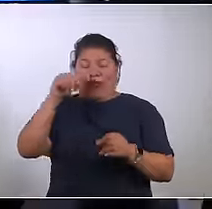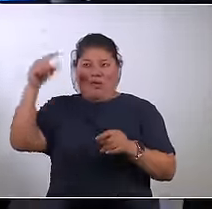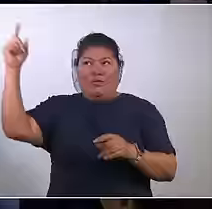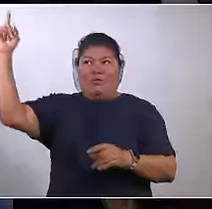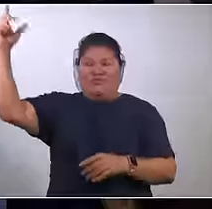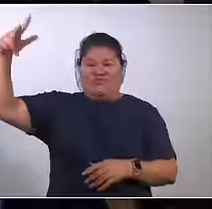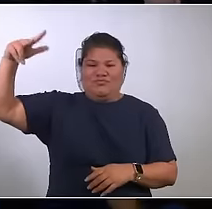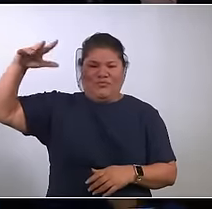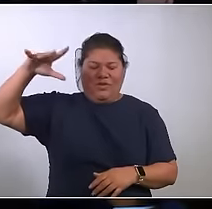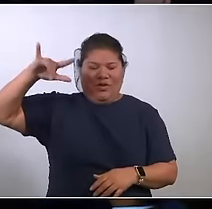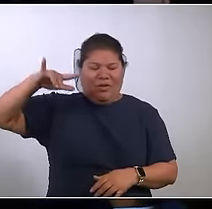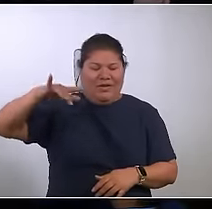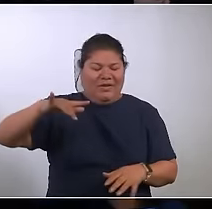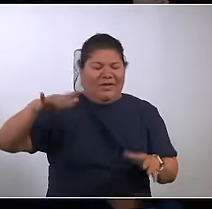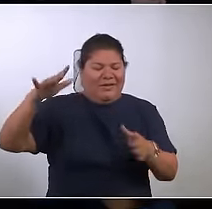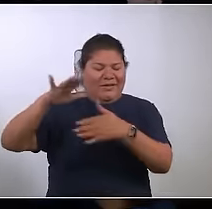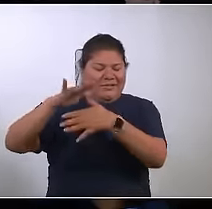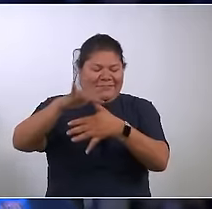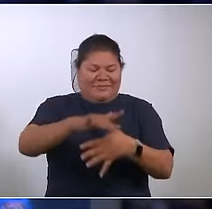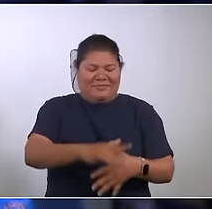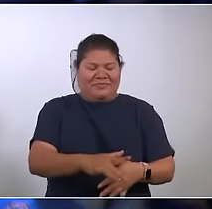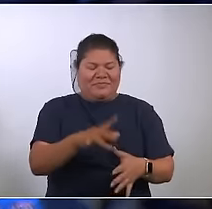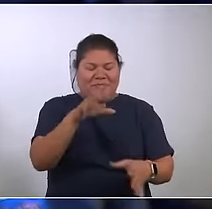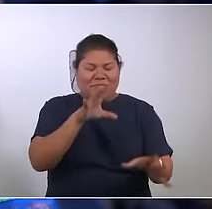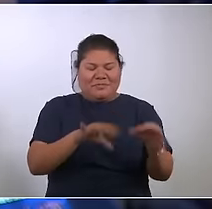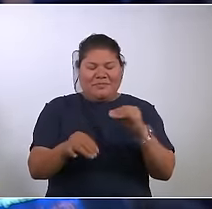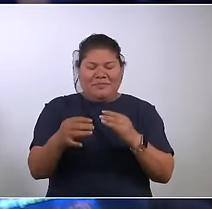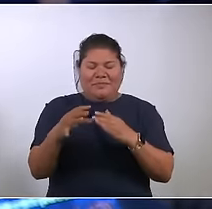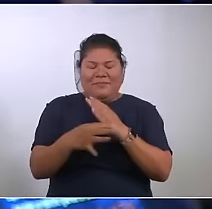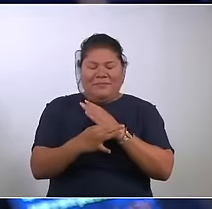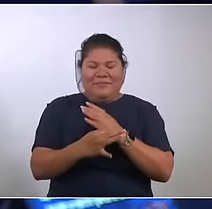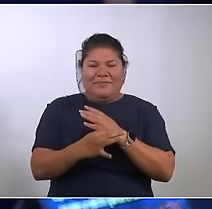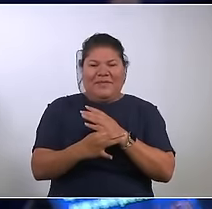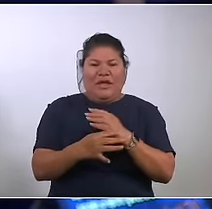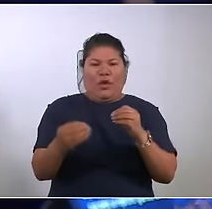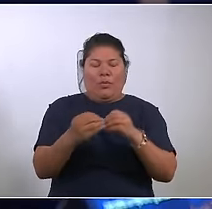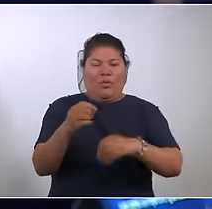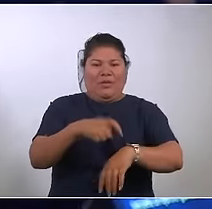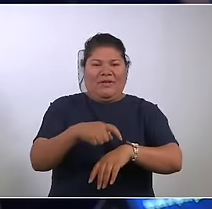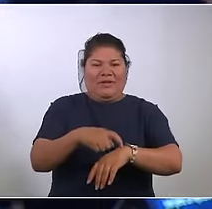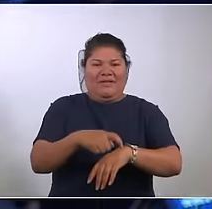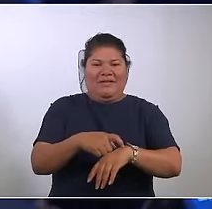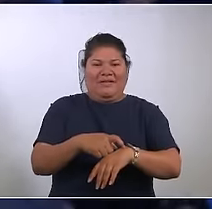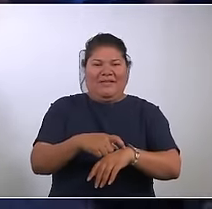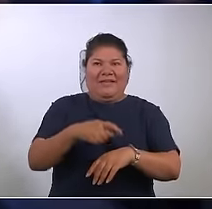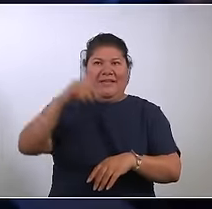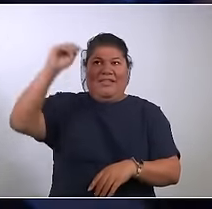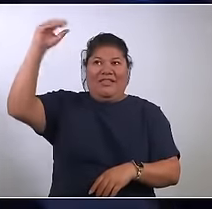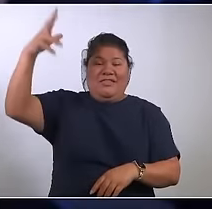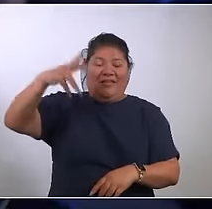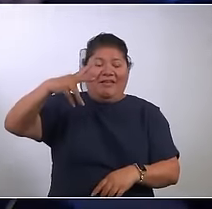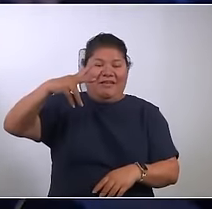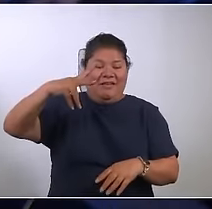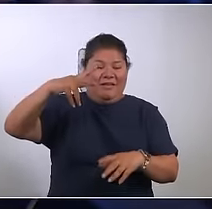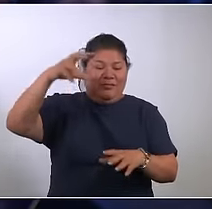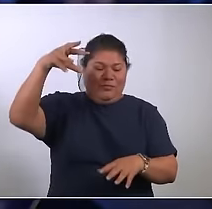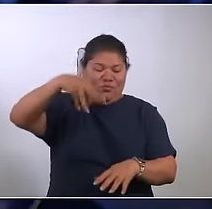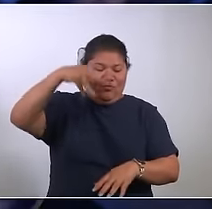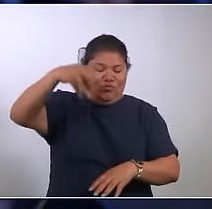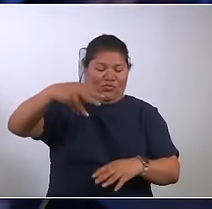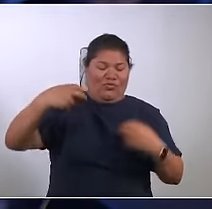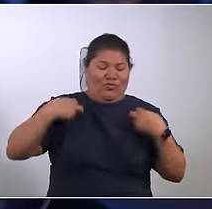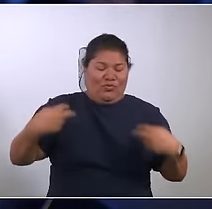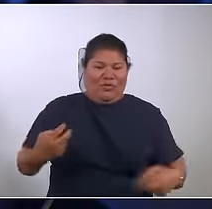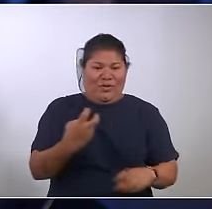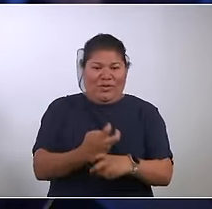eat their meat. Y las aves del cielo vendrán a comer su carne. And given more time, y más tiempo pasa. The sun will beat upon those bones. Va a